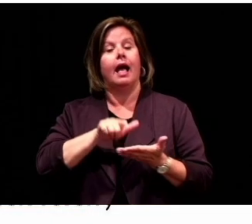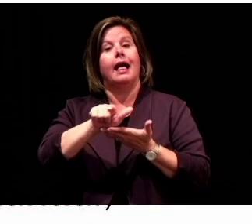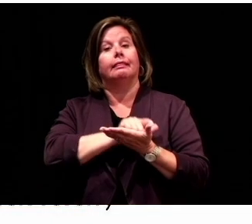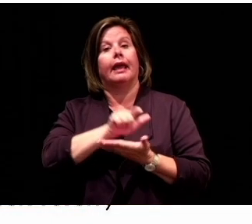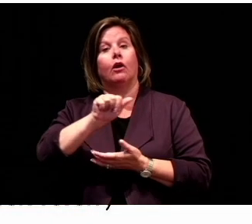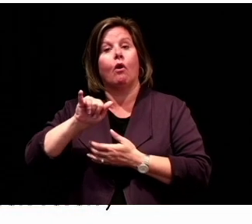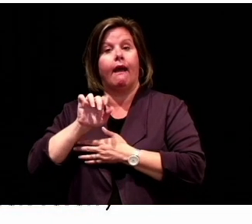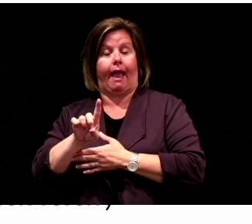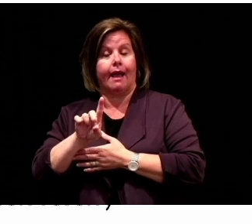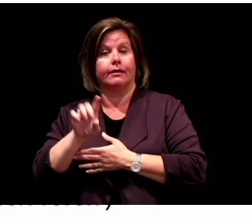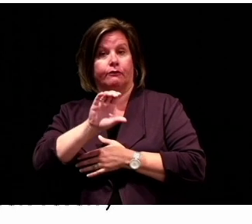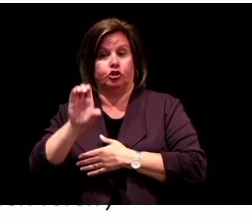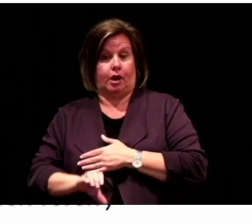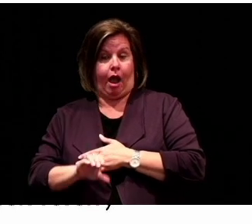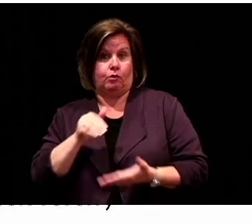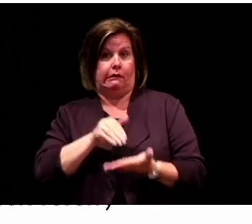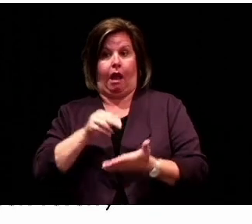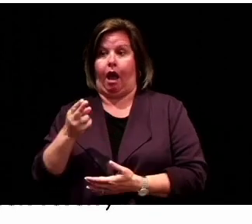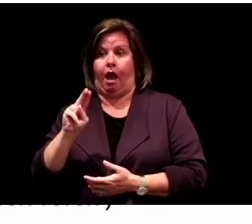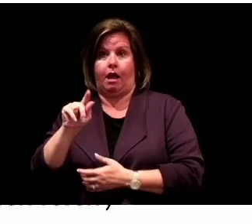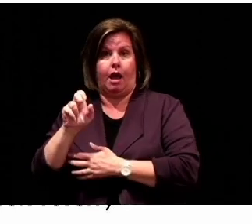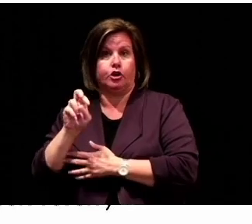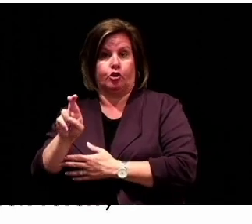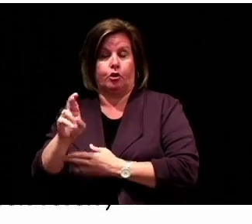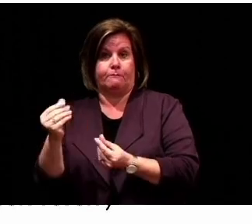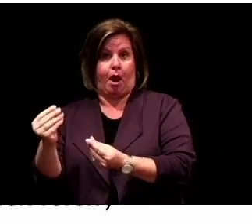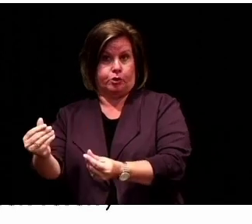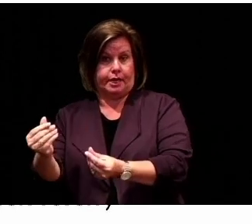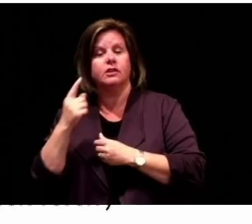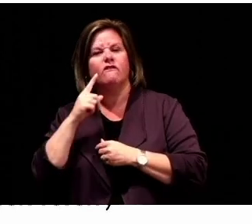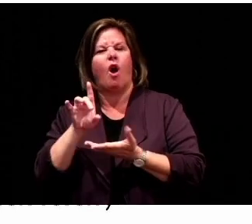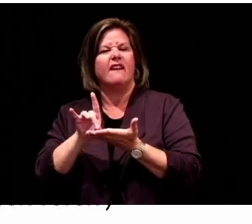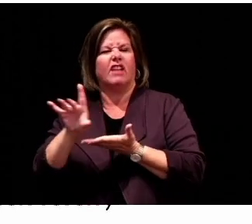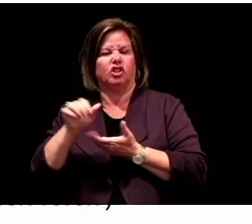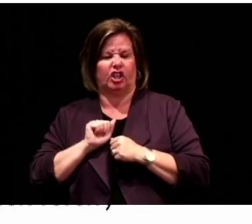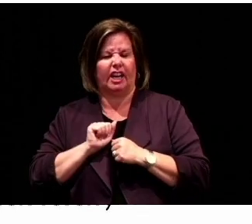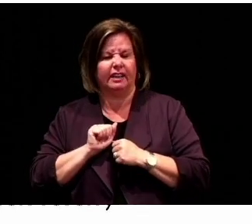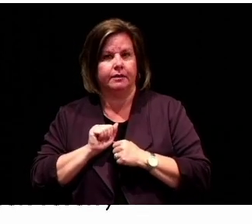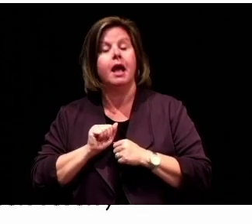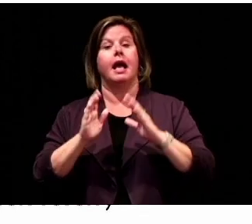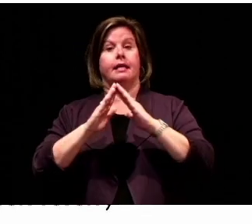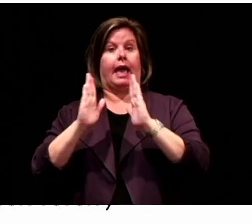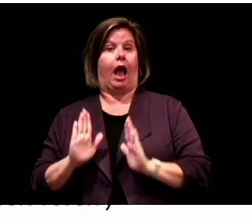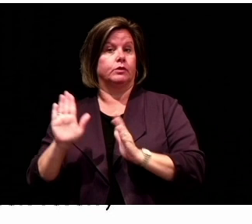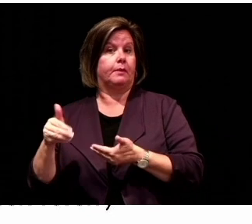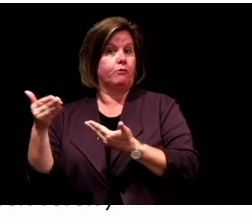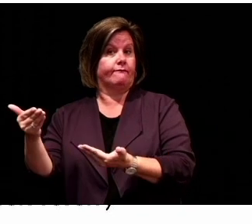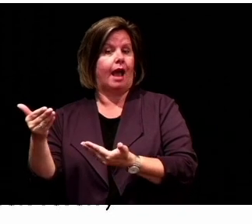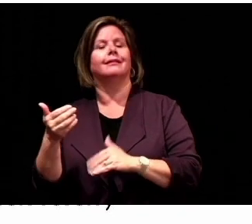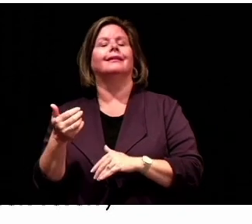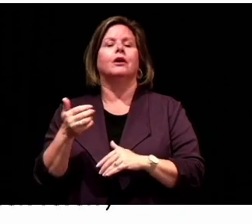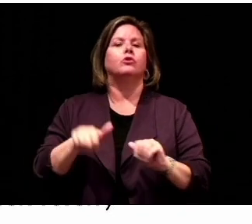second one is okay in terms of showing that the challenge, well, for a housing provider to show is necessary to achieve one or